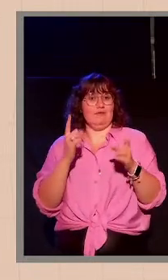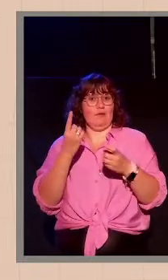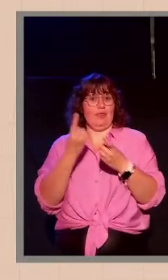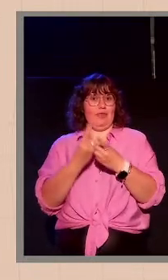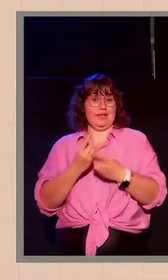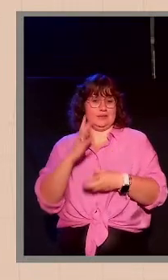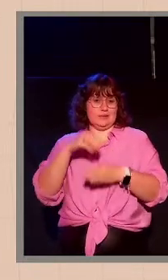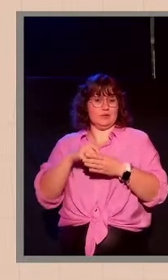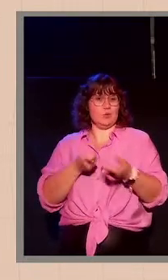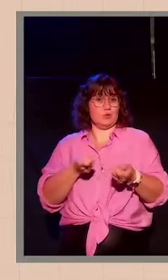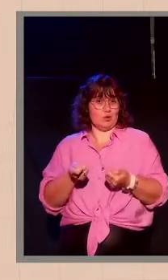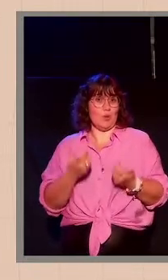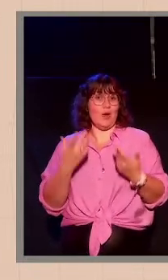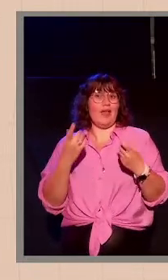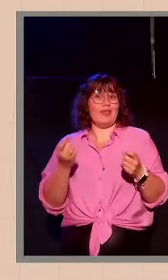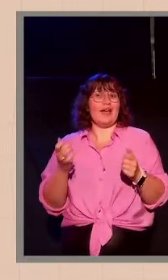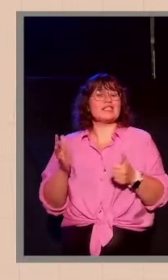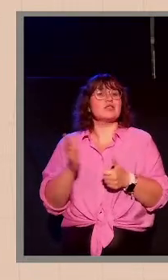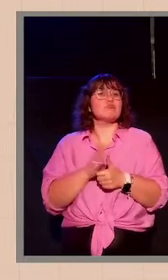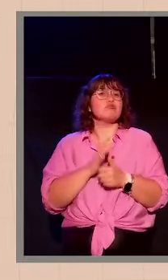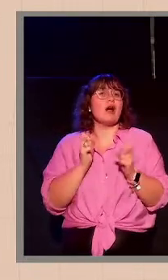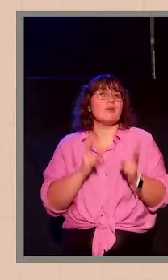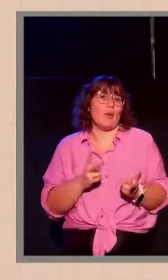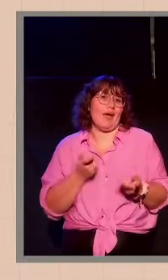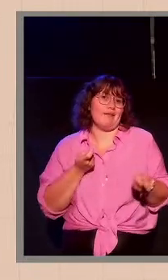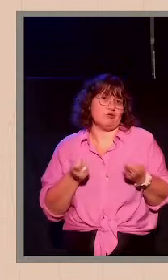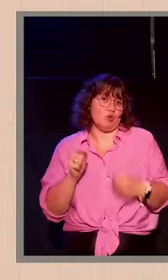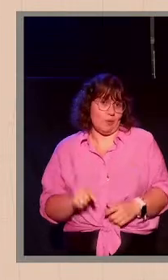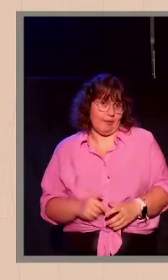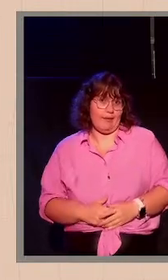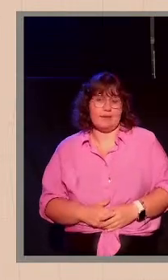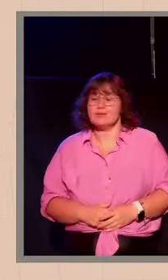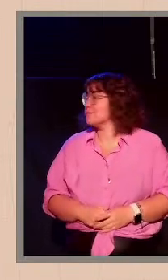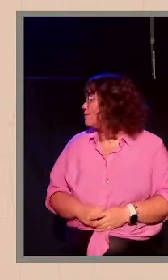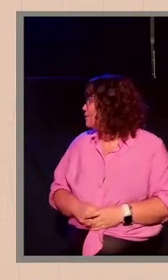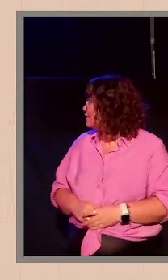that. So that's the primary way you can control